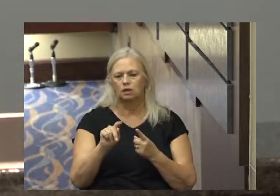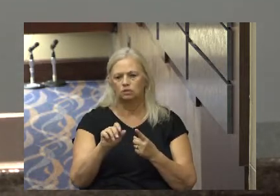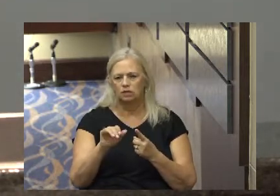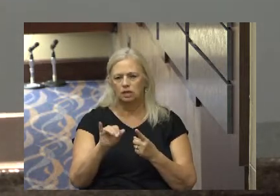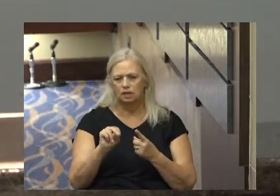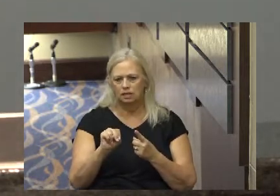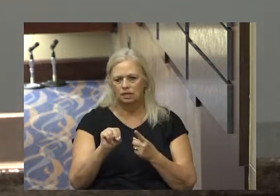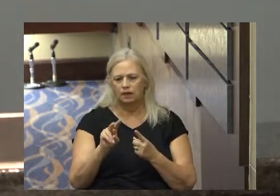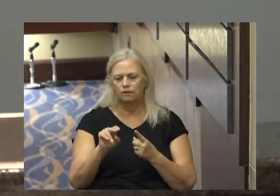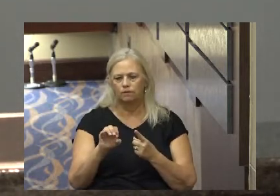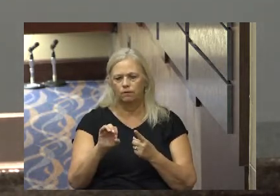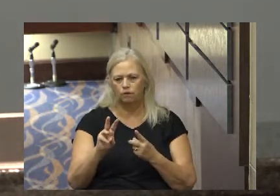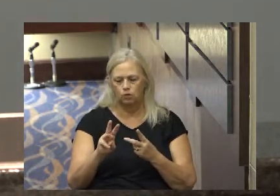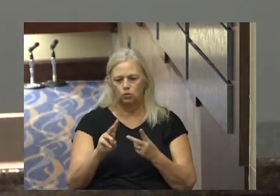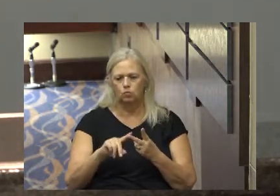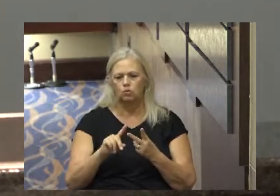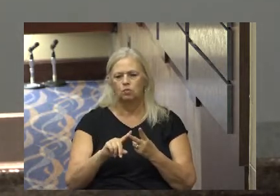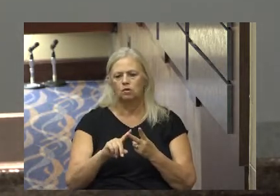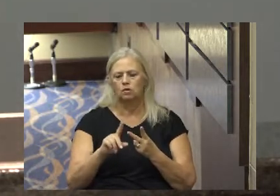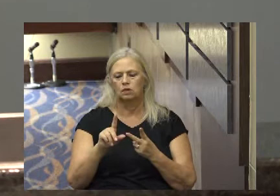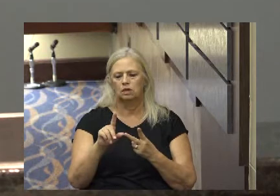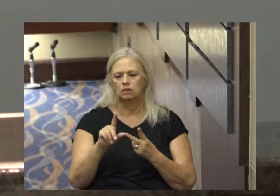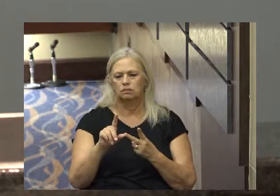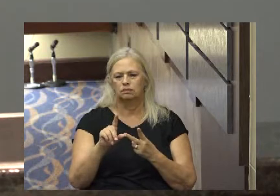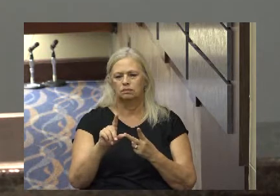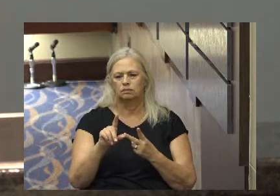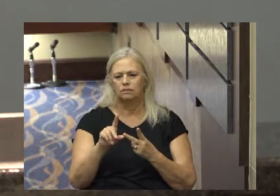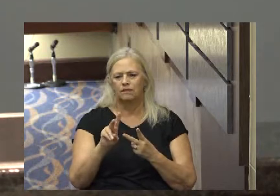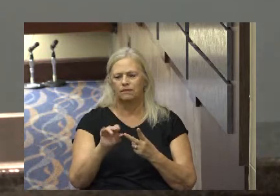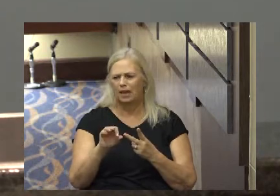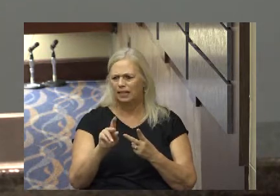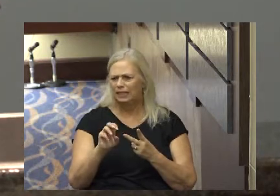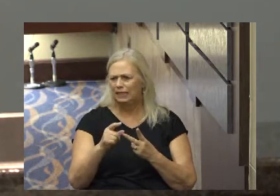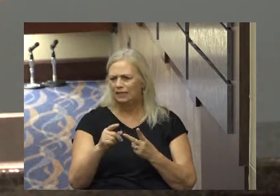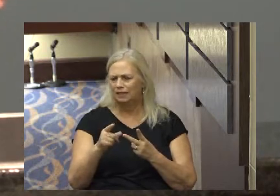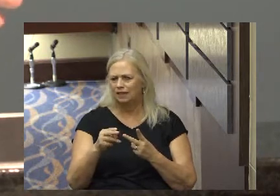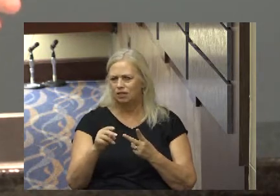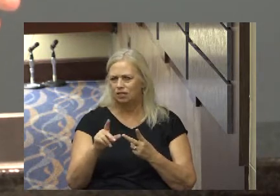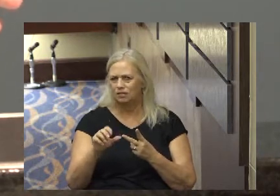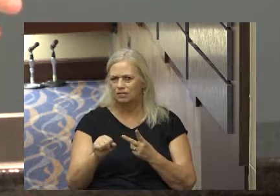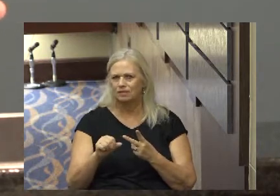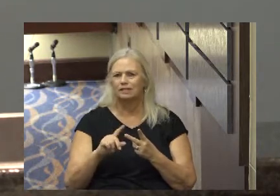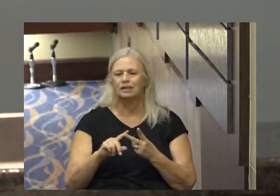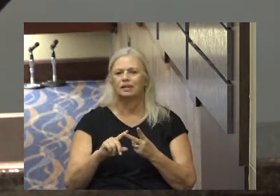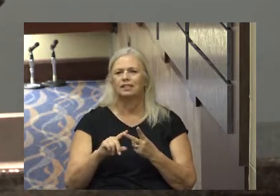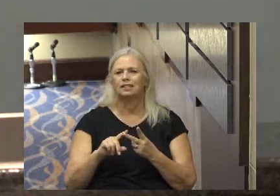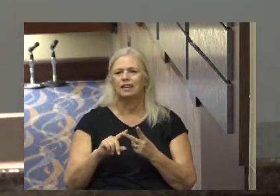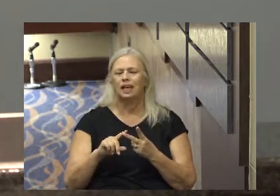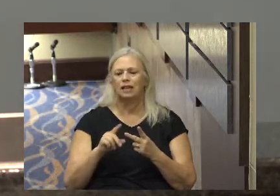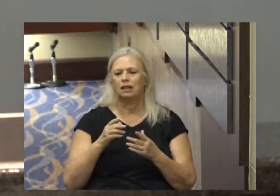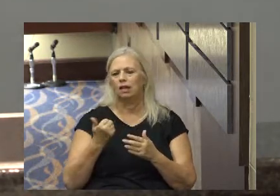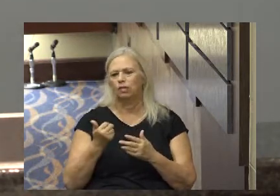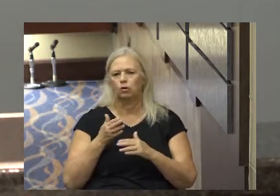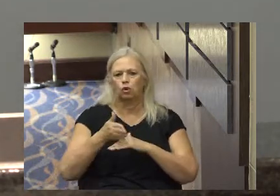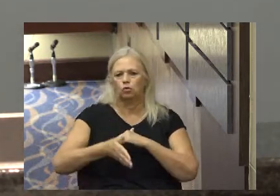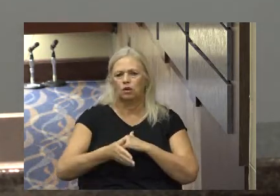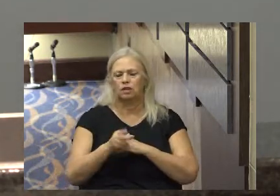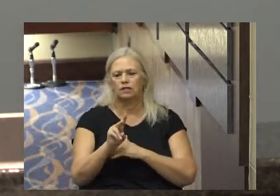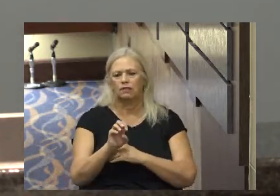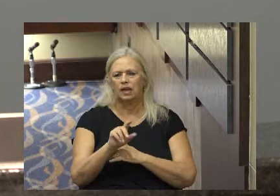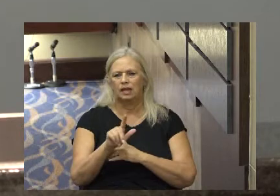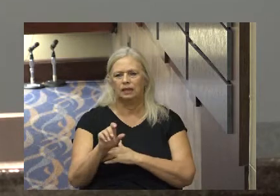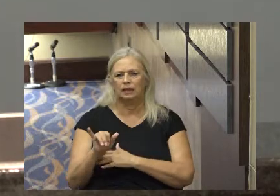the Viking Hills neighborhood at where Bishop and Hilltop meet, and it crosses Valley Mills Drive. I live near that area there, and